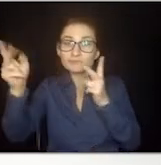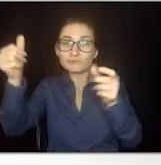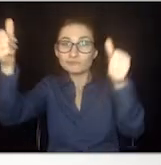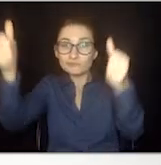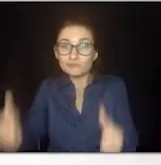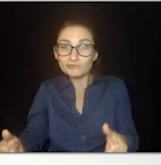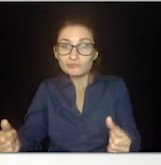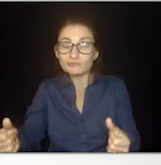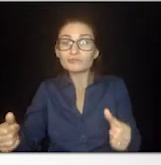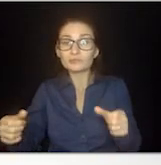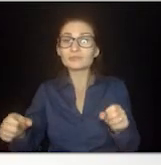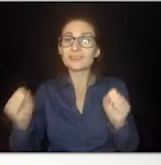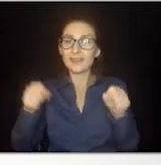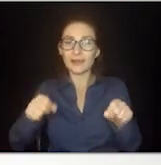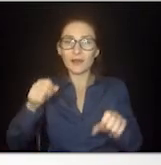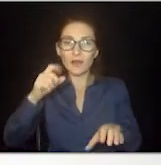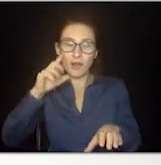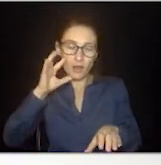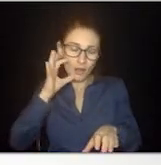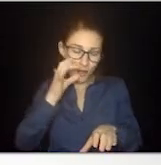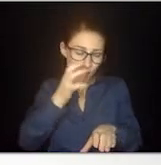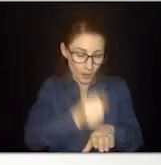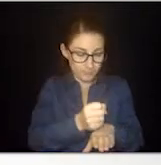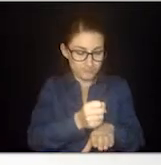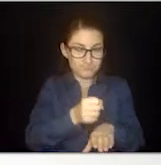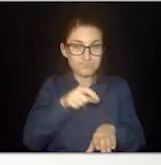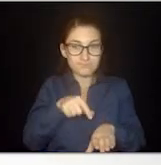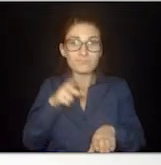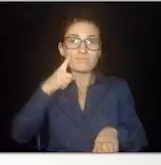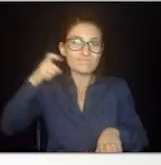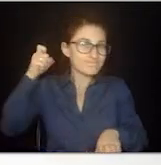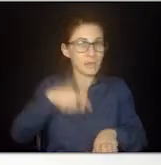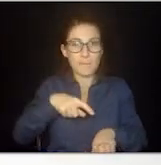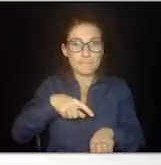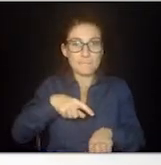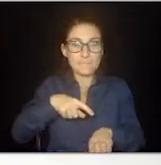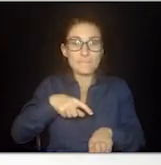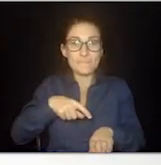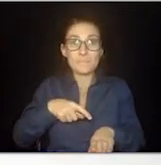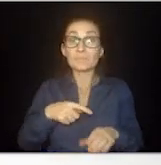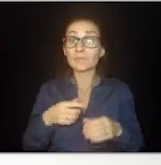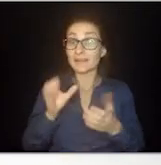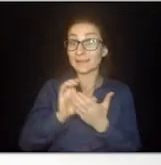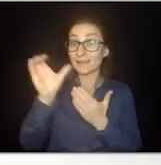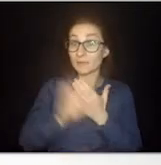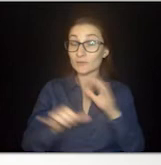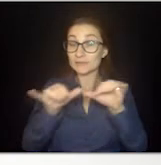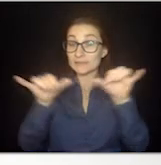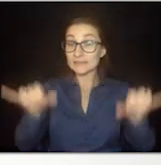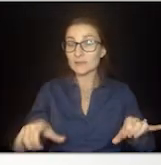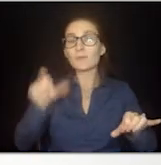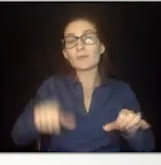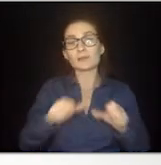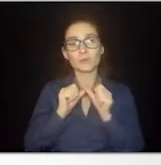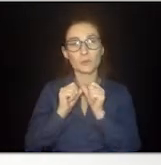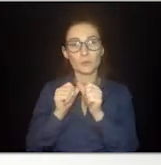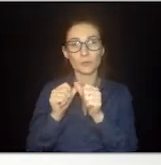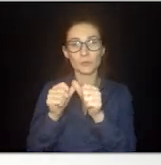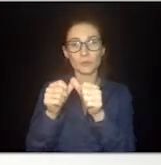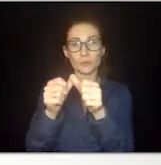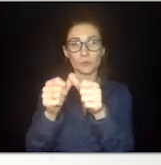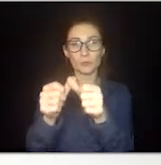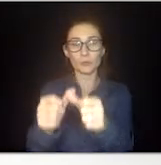vision, it's going to make them really hone in and know on it. When you are doing a calendar system, it needs to